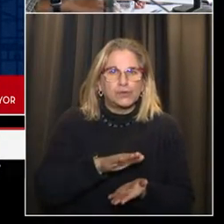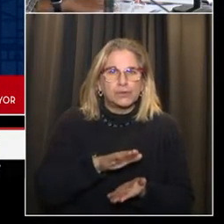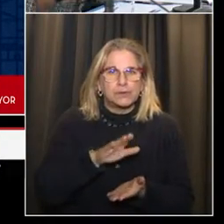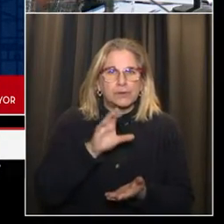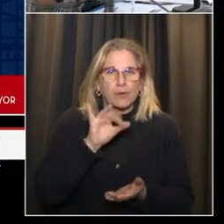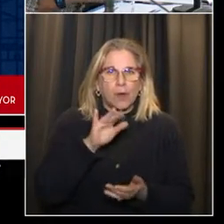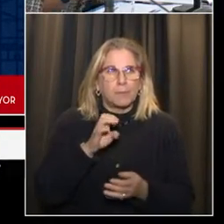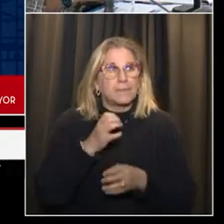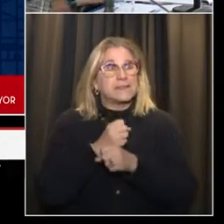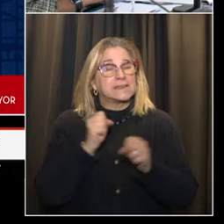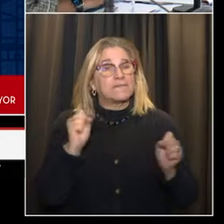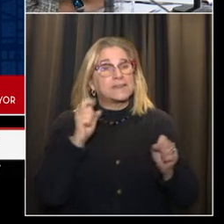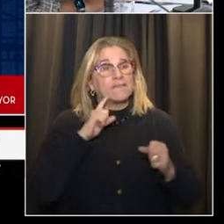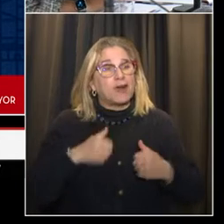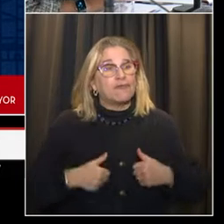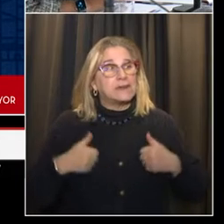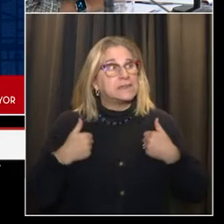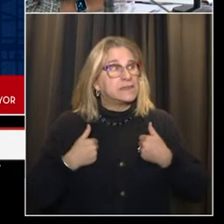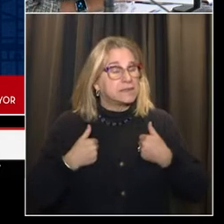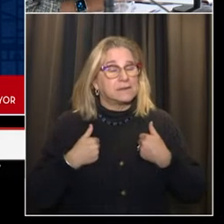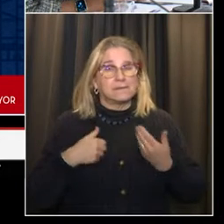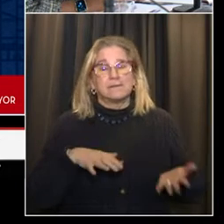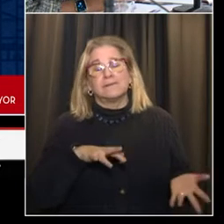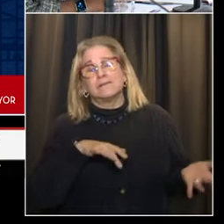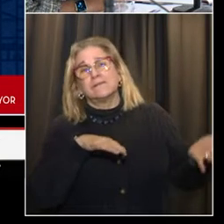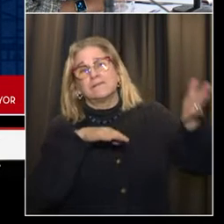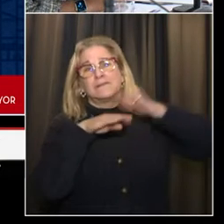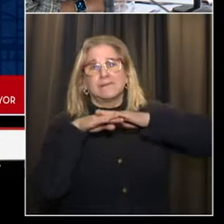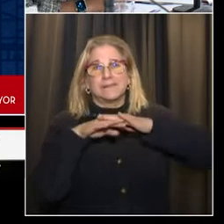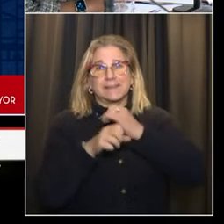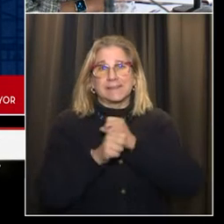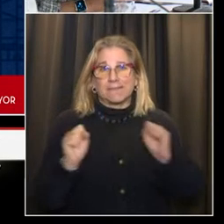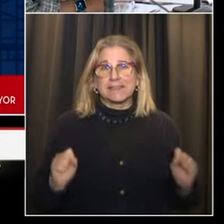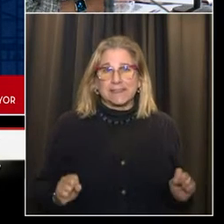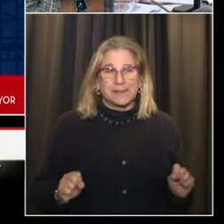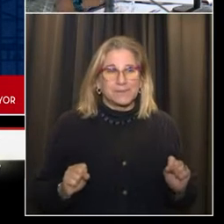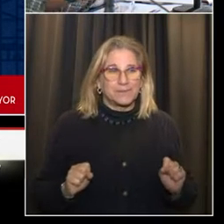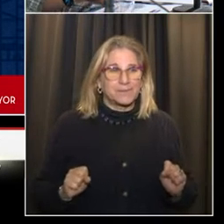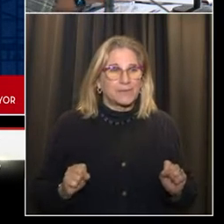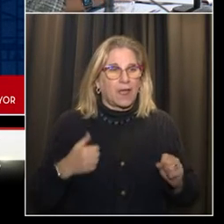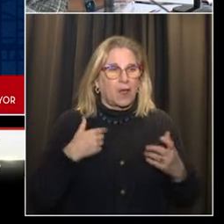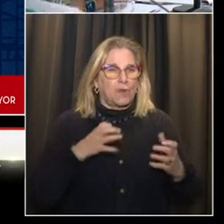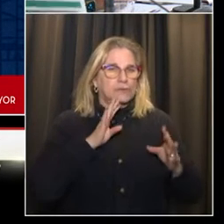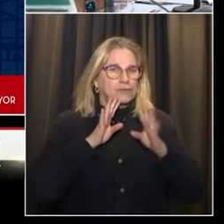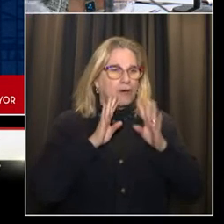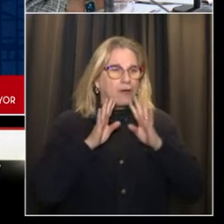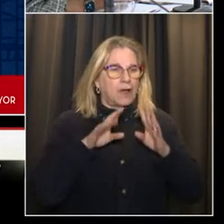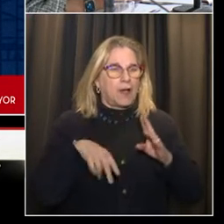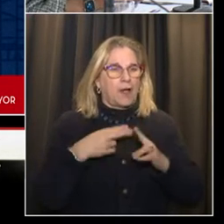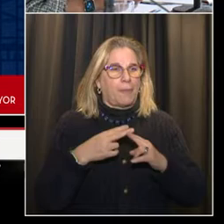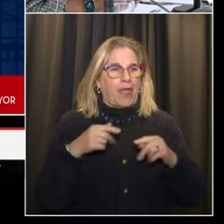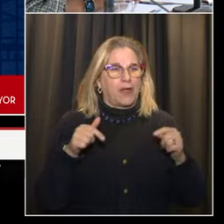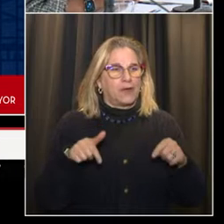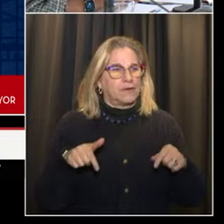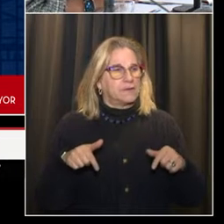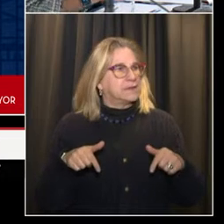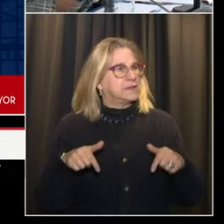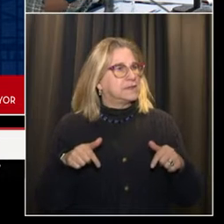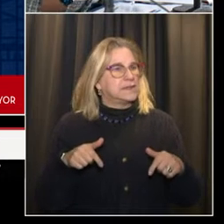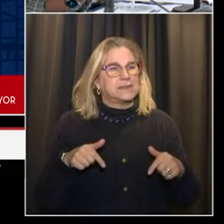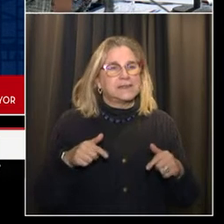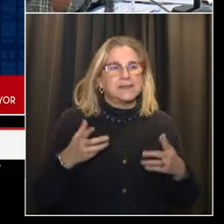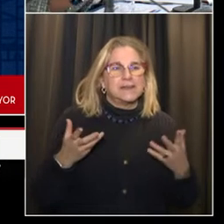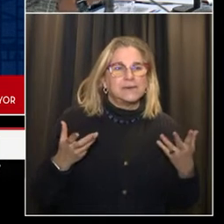next slide, talking about where we are. We talk about data, but I also want to say at the outset that we recognize that